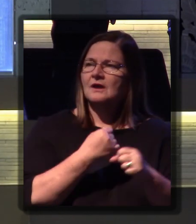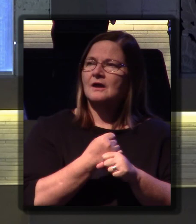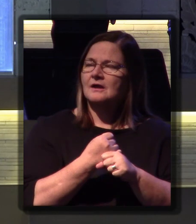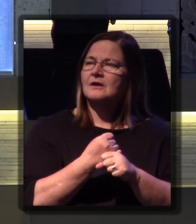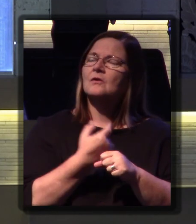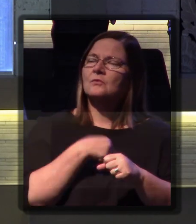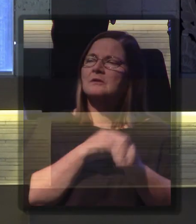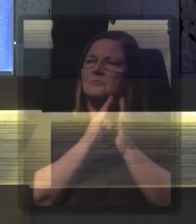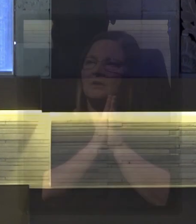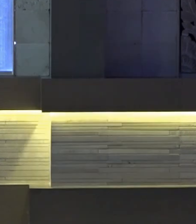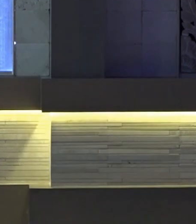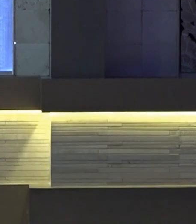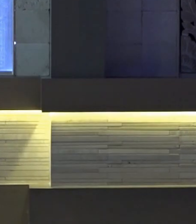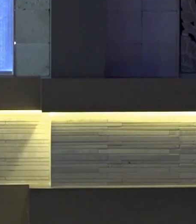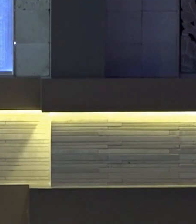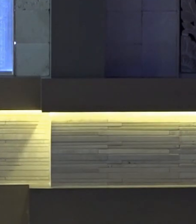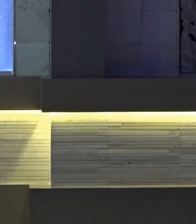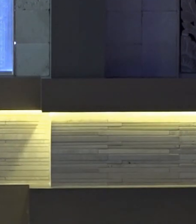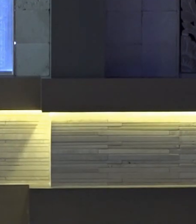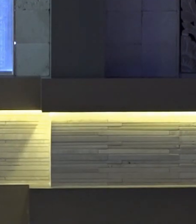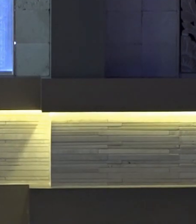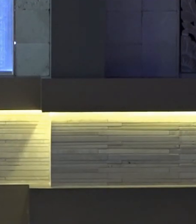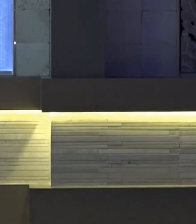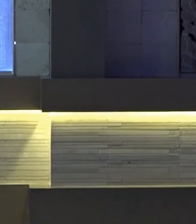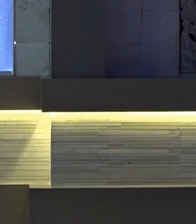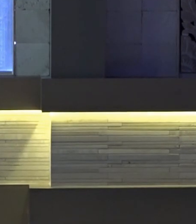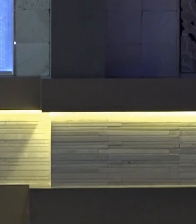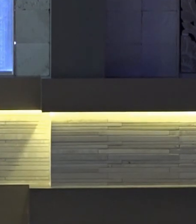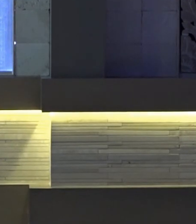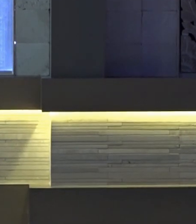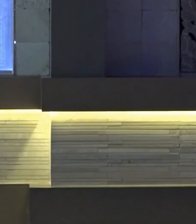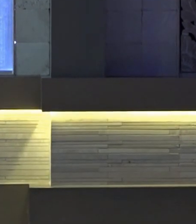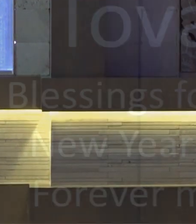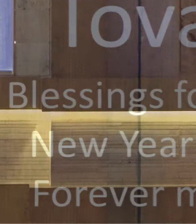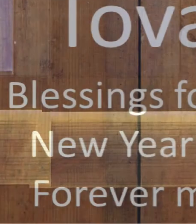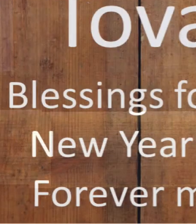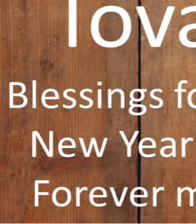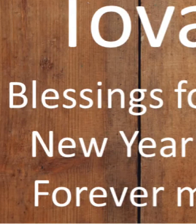Give us a Shana Tova, we pray in Yeshua's name.